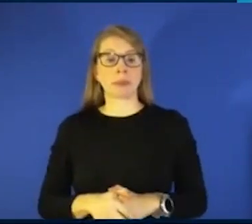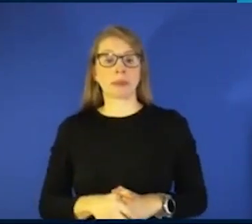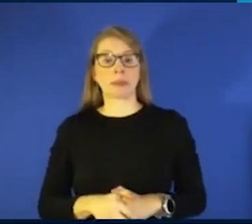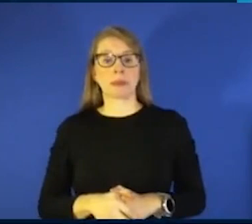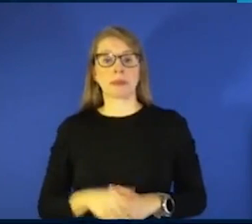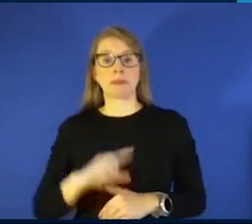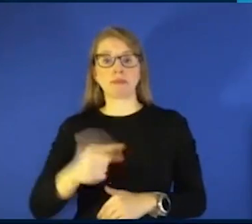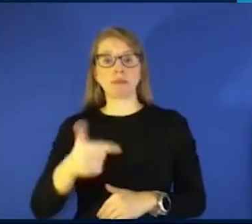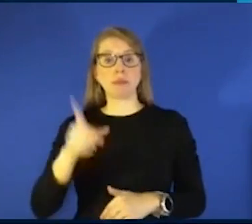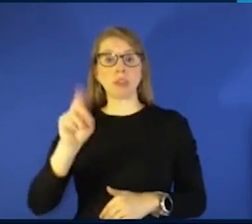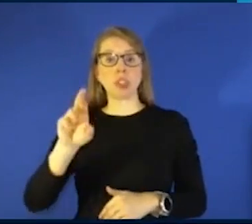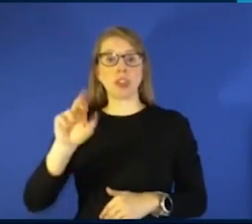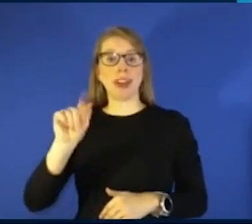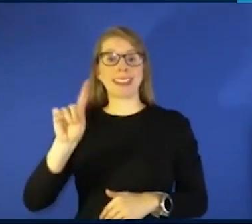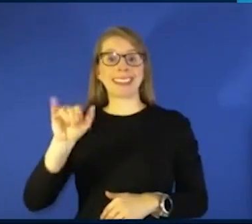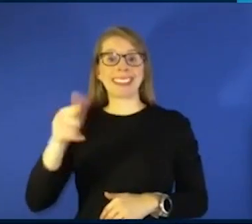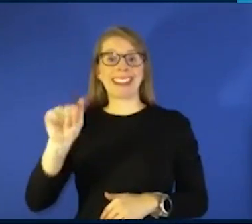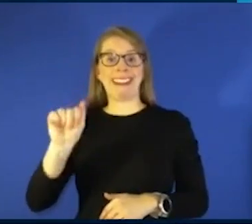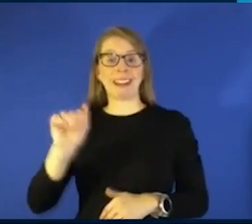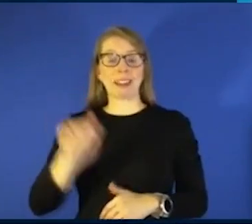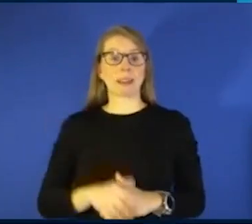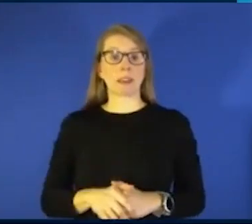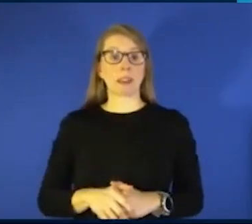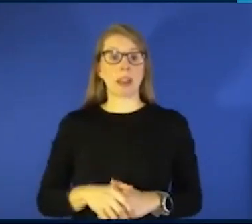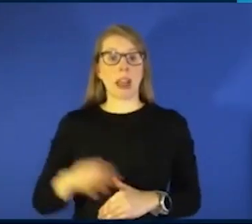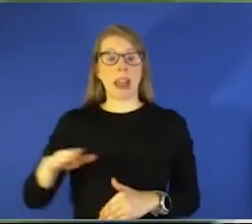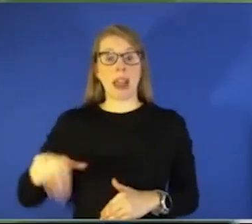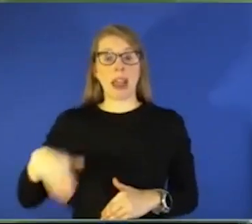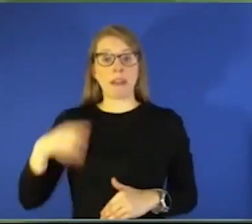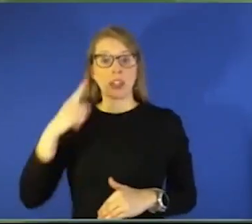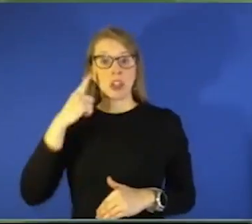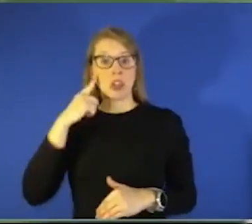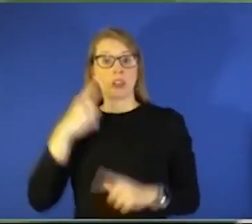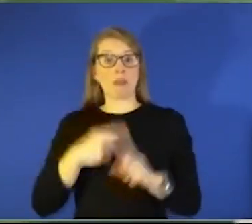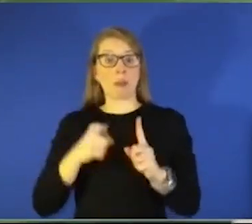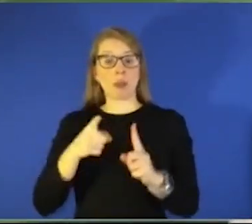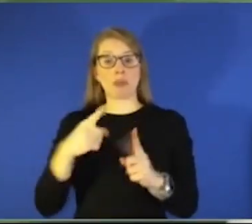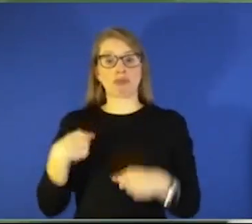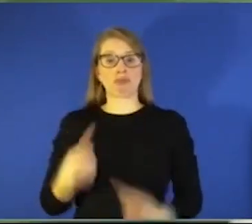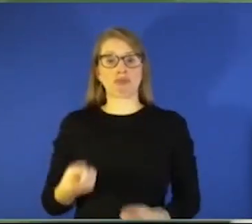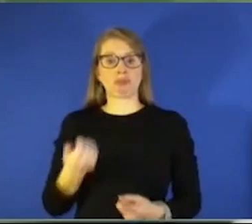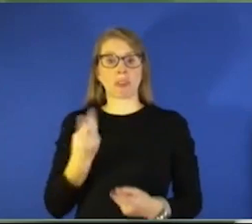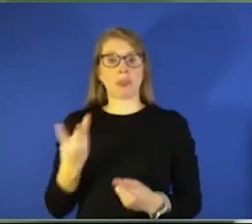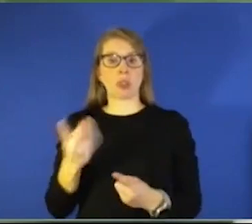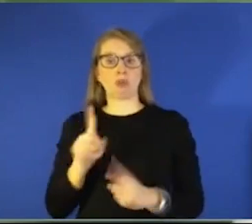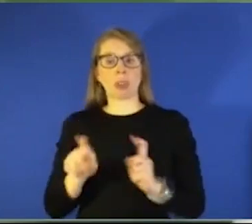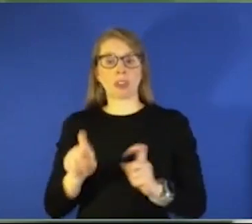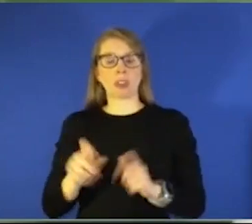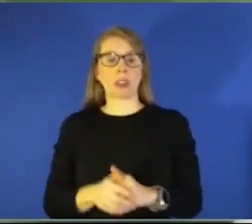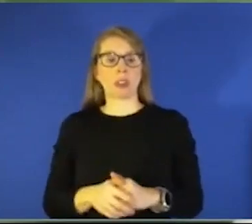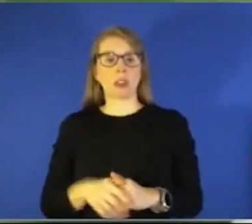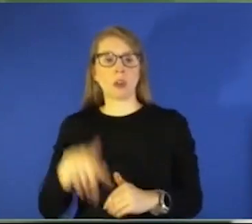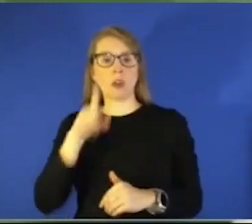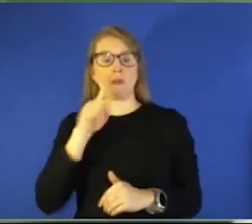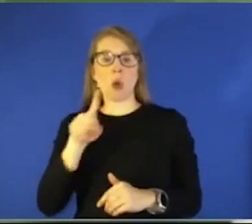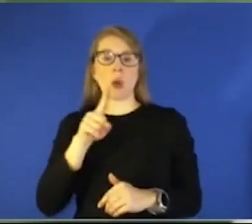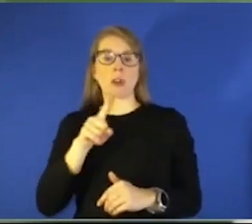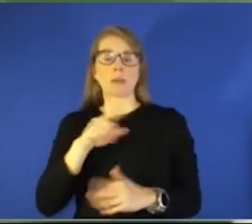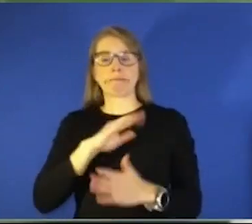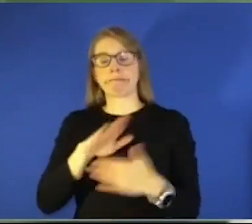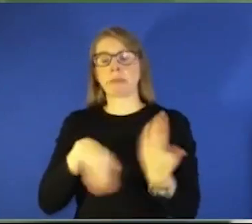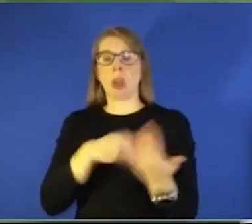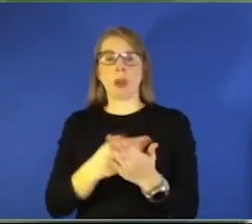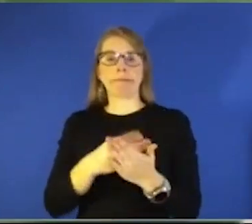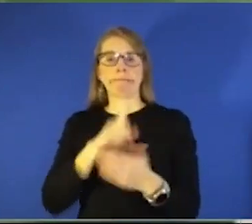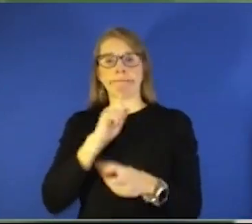for that answer first. We haven't heard from you in a couple questions. Yeah, well, for all practical purposes, as